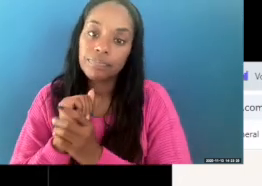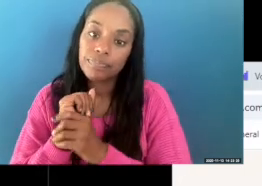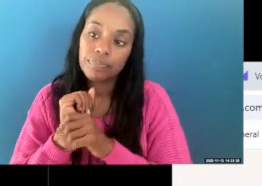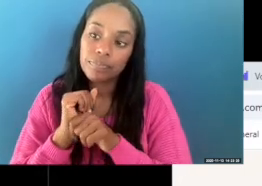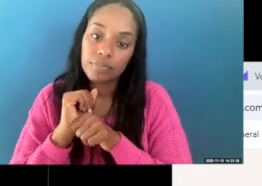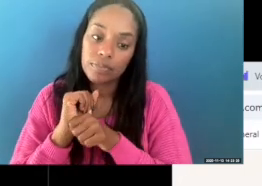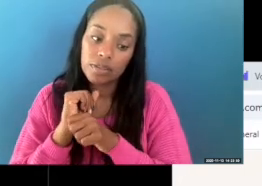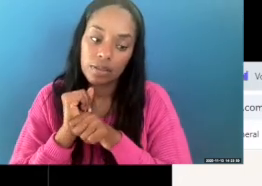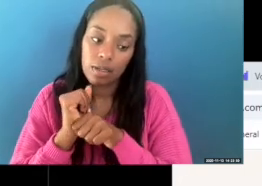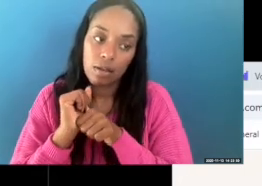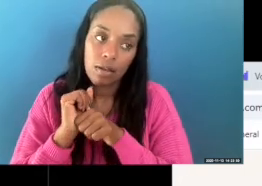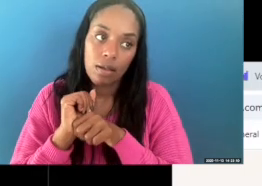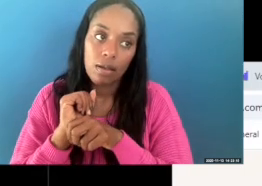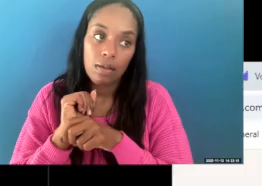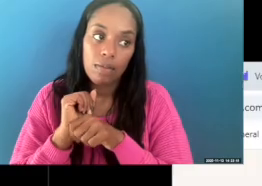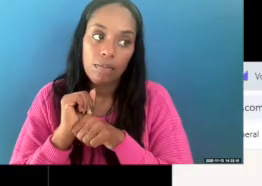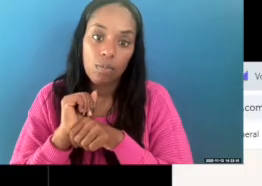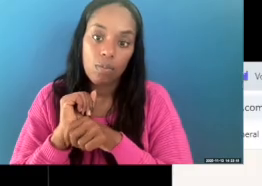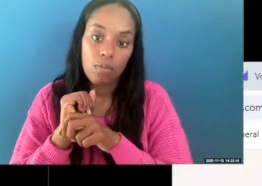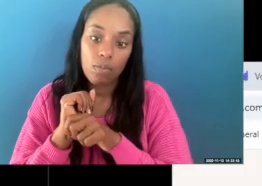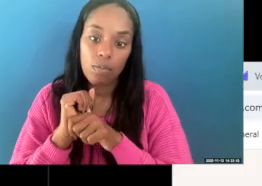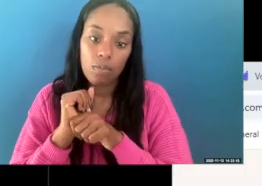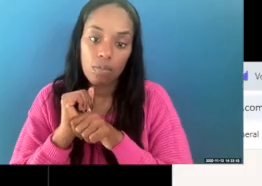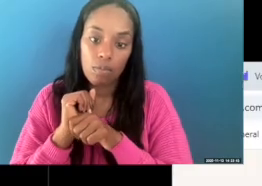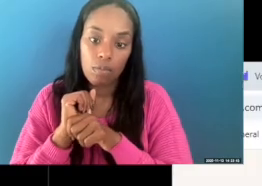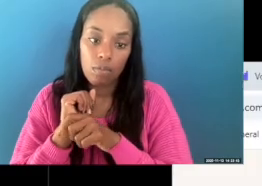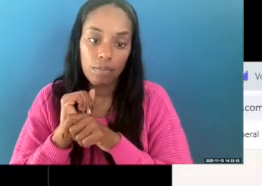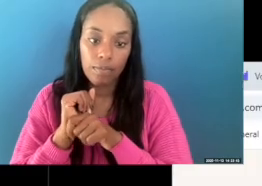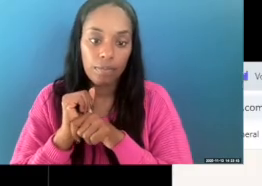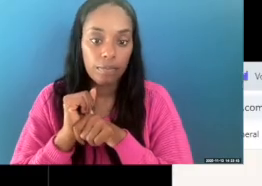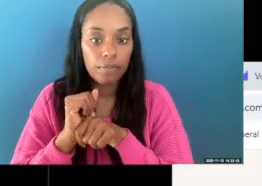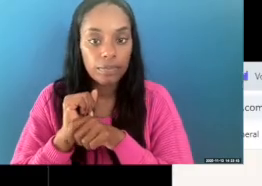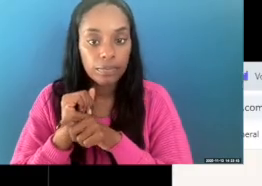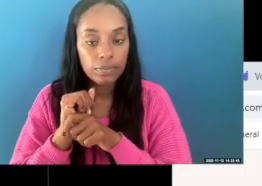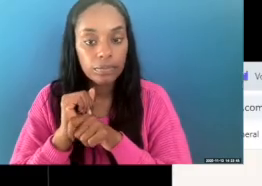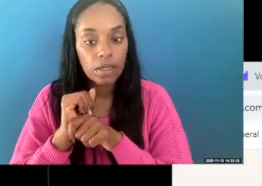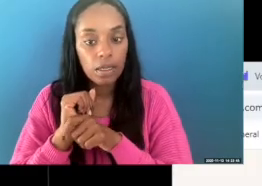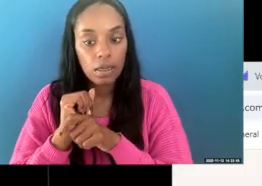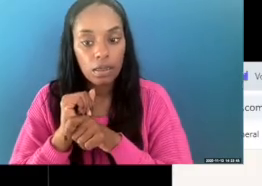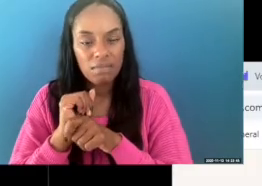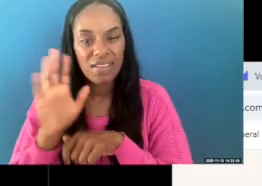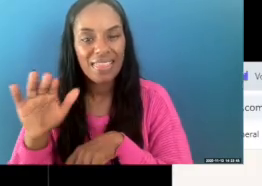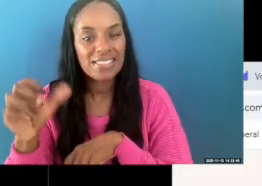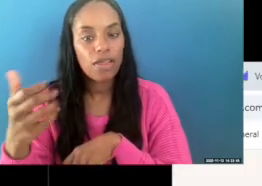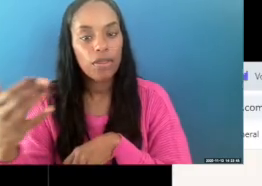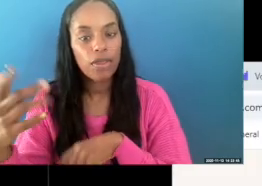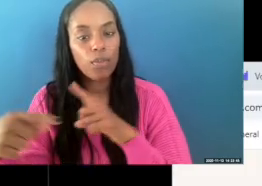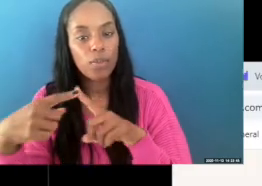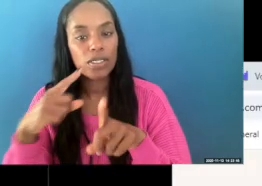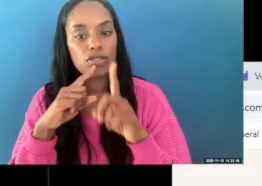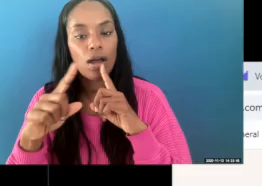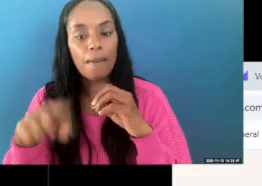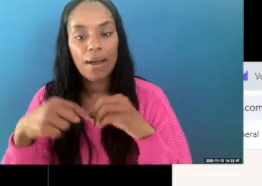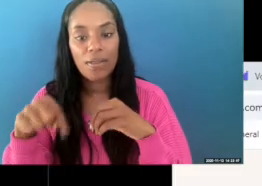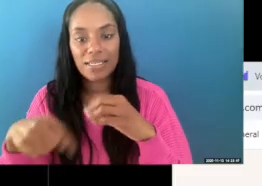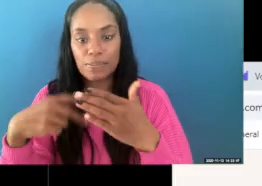vehicles. But I mean, that's something that we're going to take back and consider that option. And I forgot who else